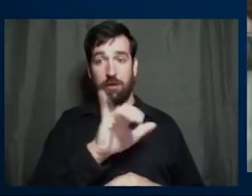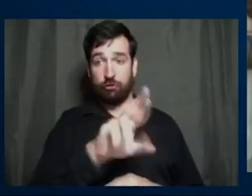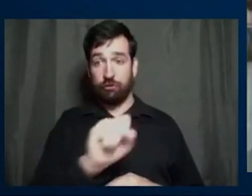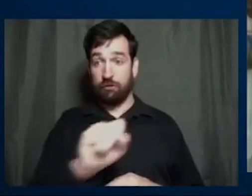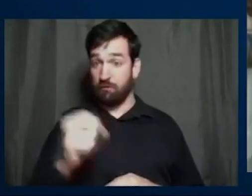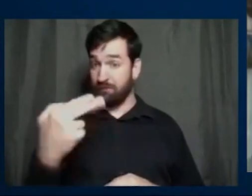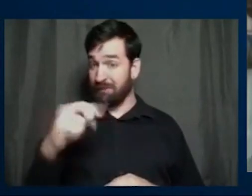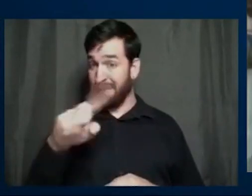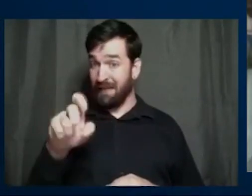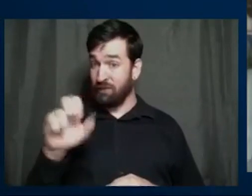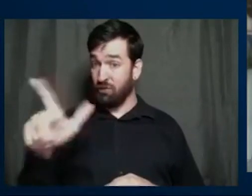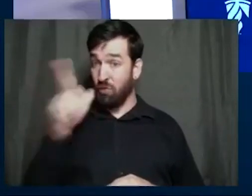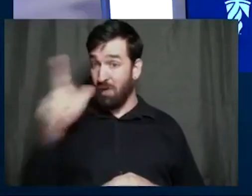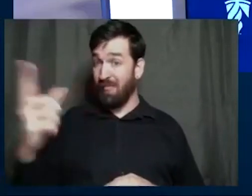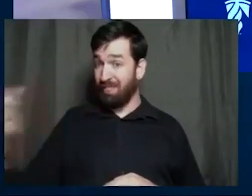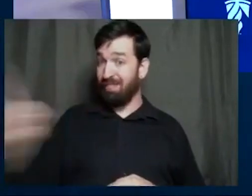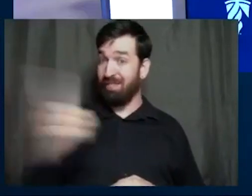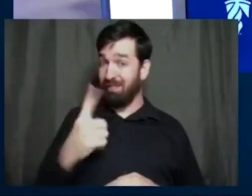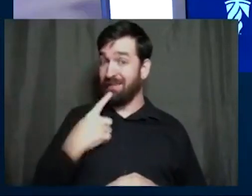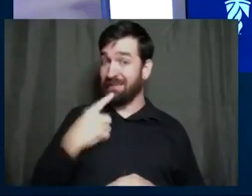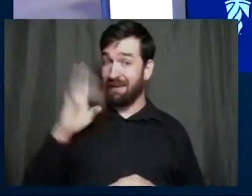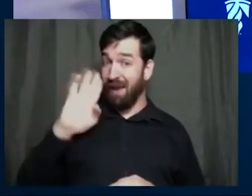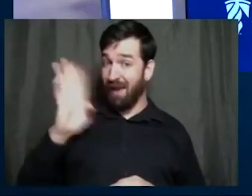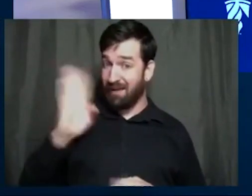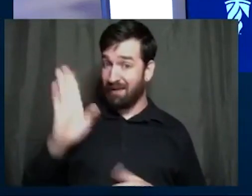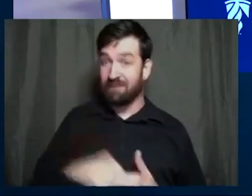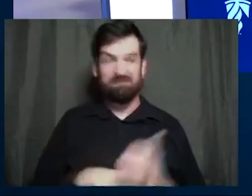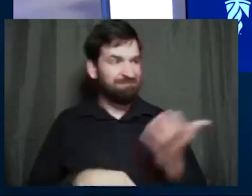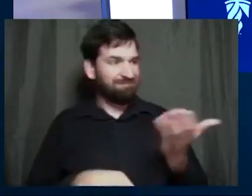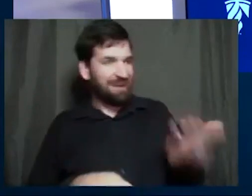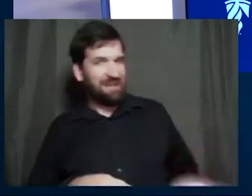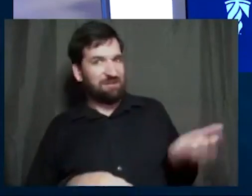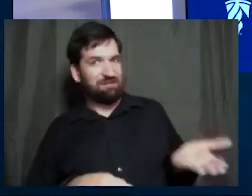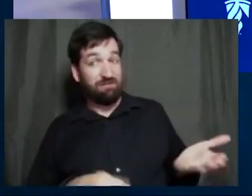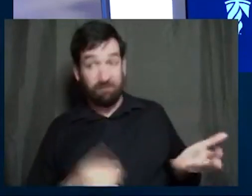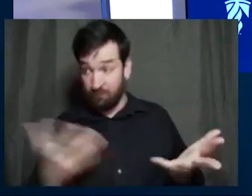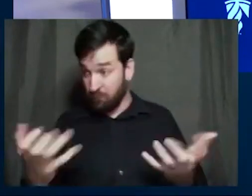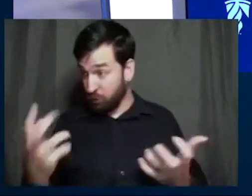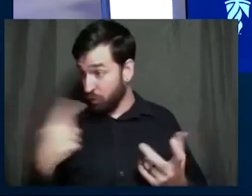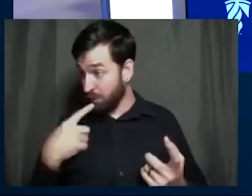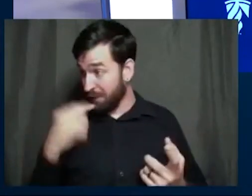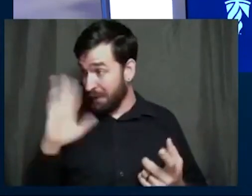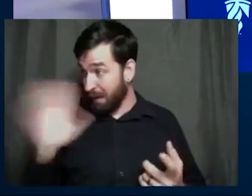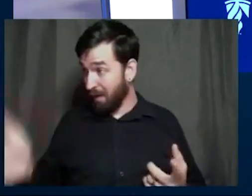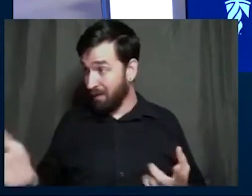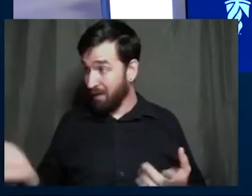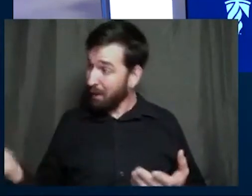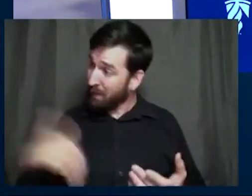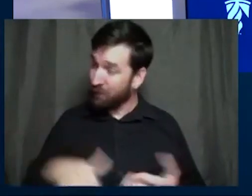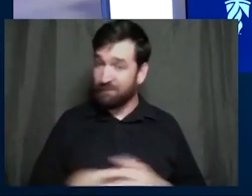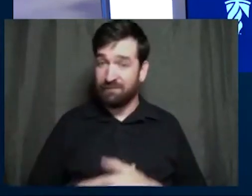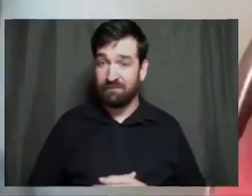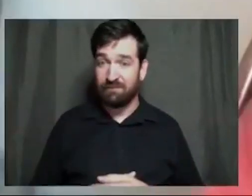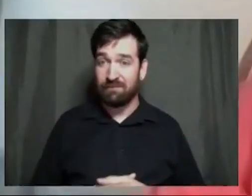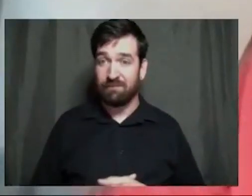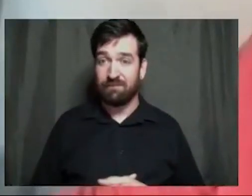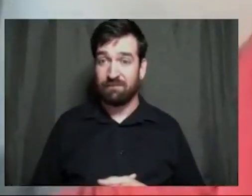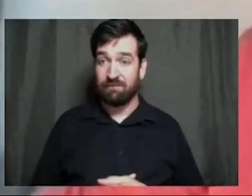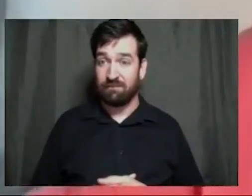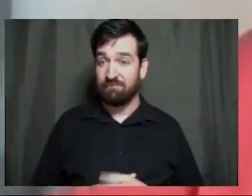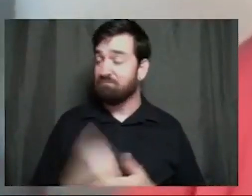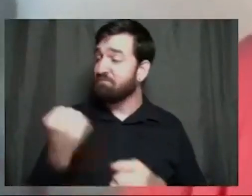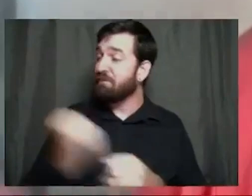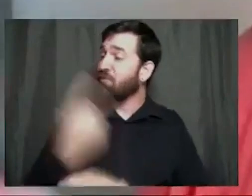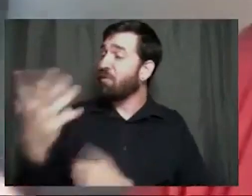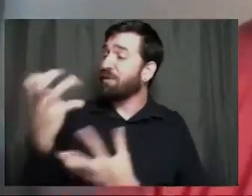quick? She is. She's actually right next to me. Do you want to come say hi? Come here. Everybody wants to see